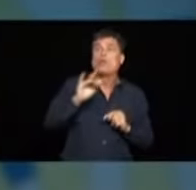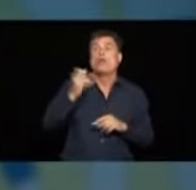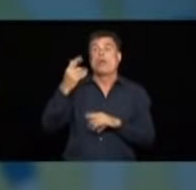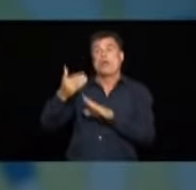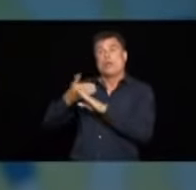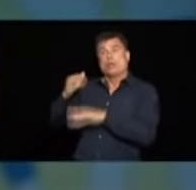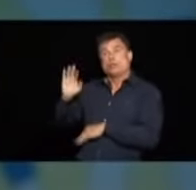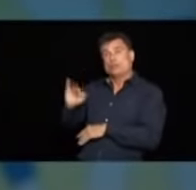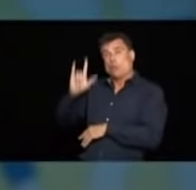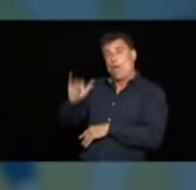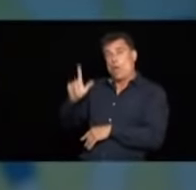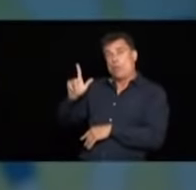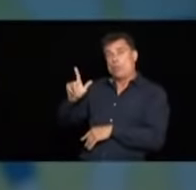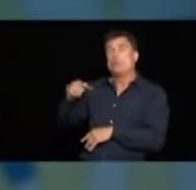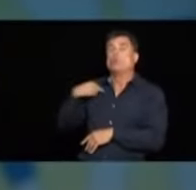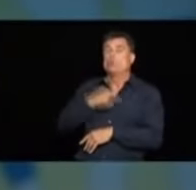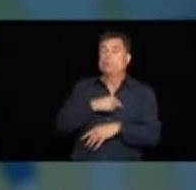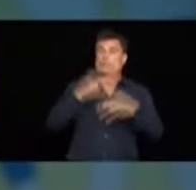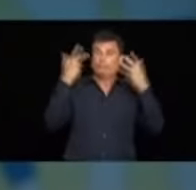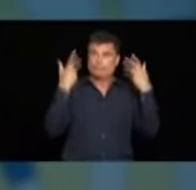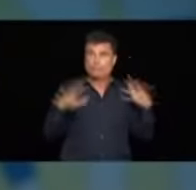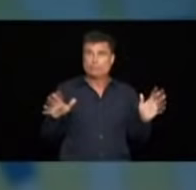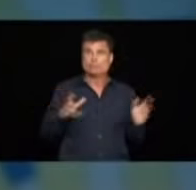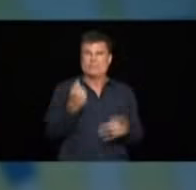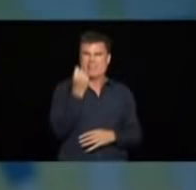July 23rd, we delivered surgeries to